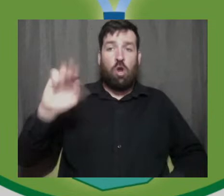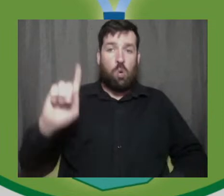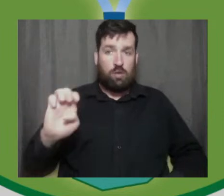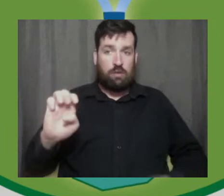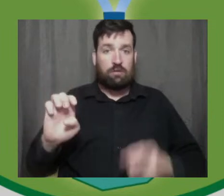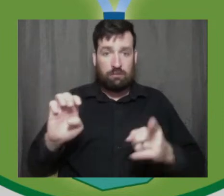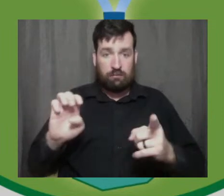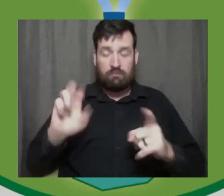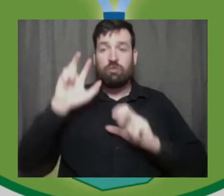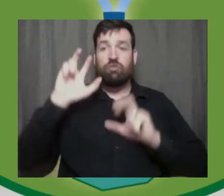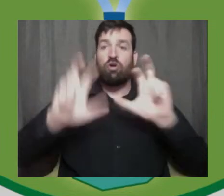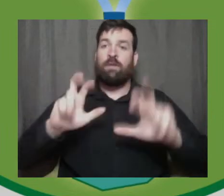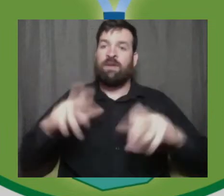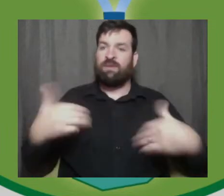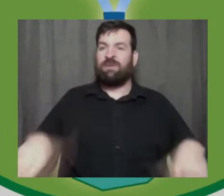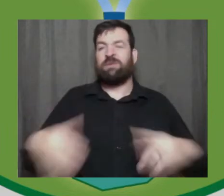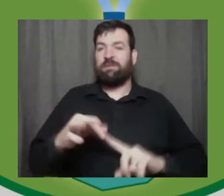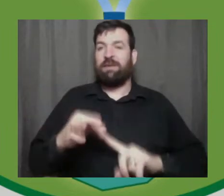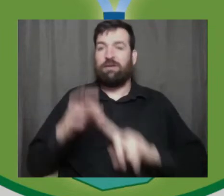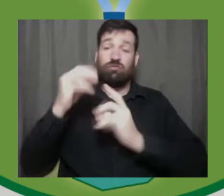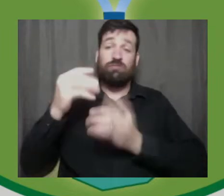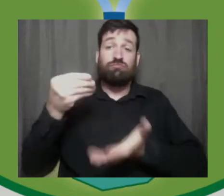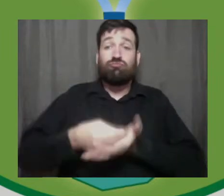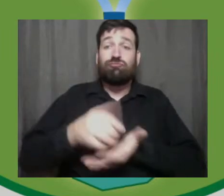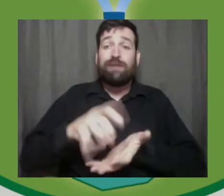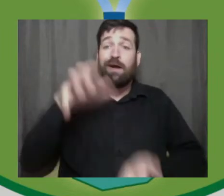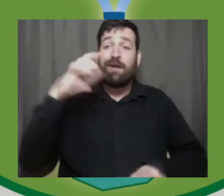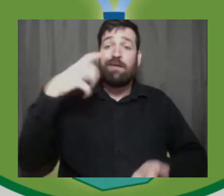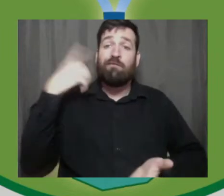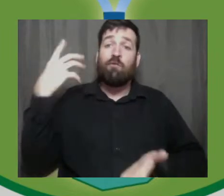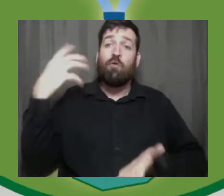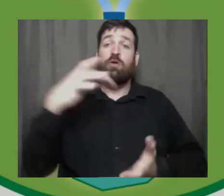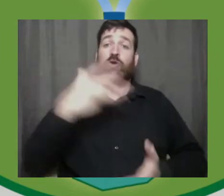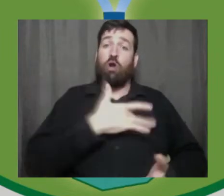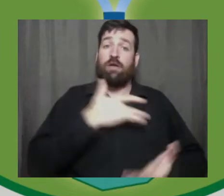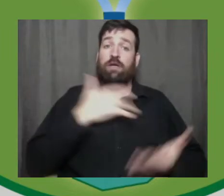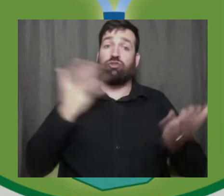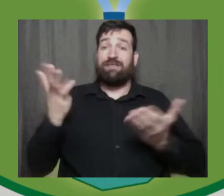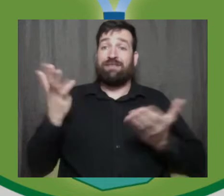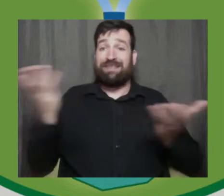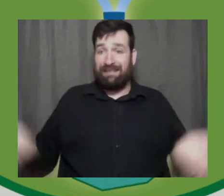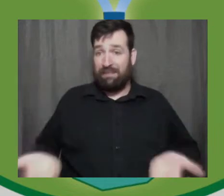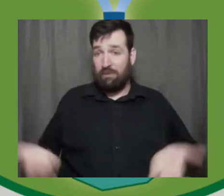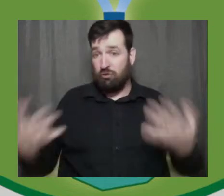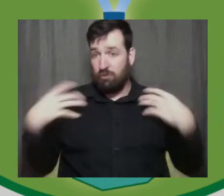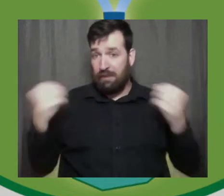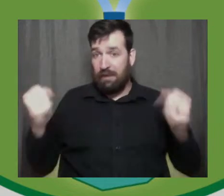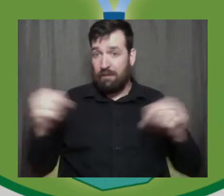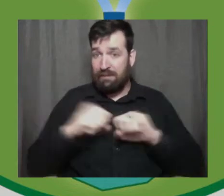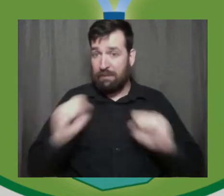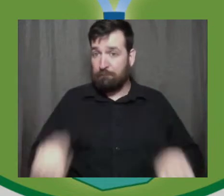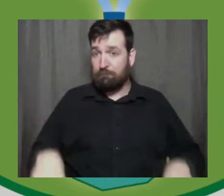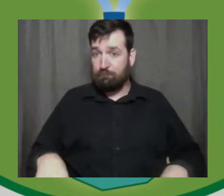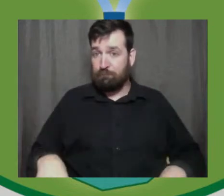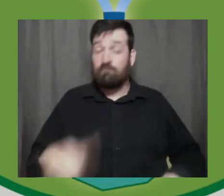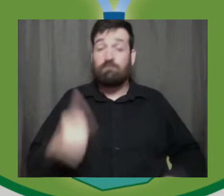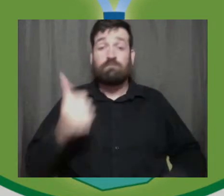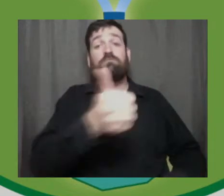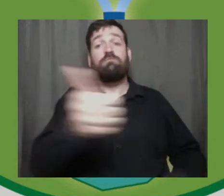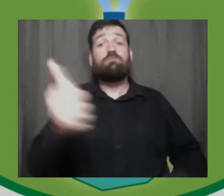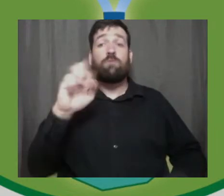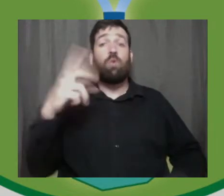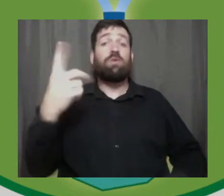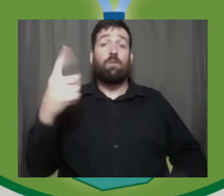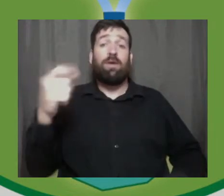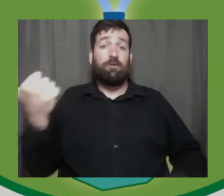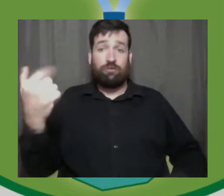so special because it raises money to help with cardiac services right here at the health system. So if you or someone you love comes here to